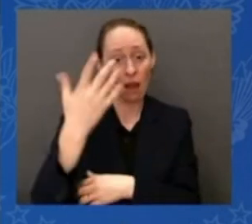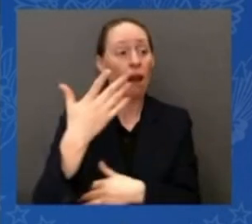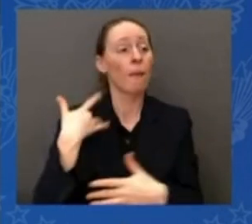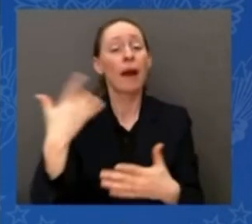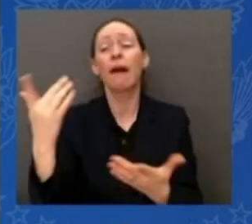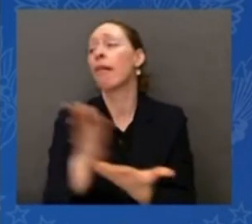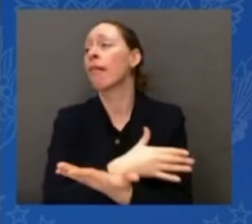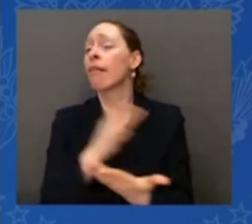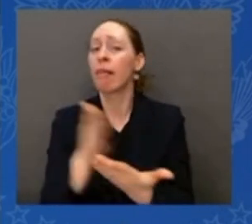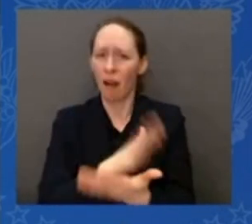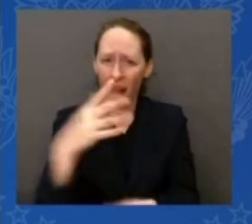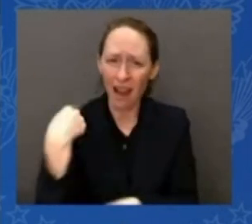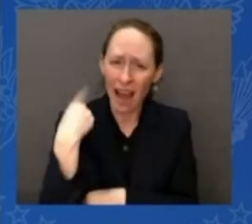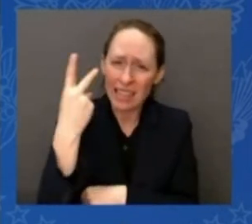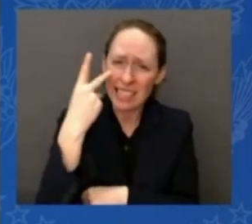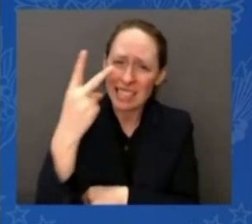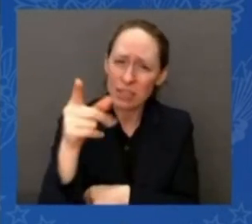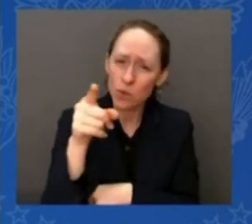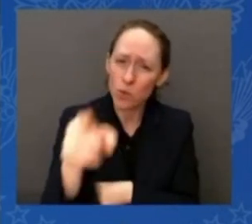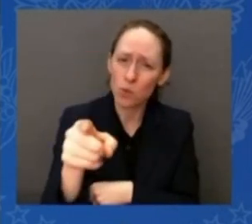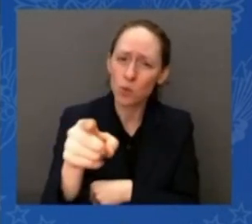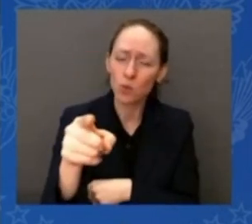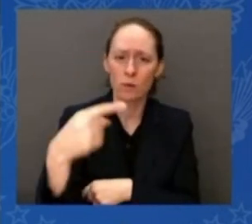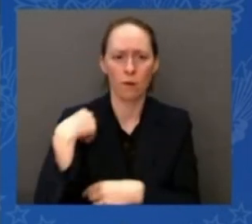with you, and we will fight for you.